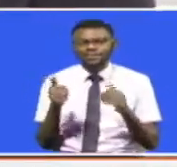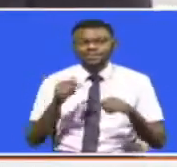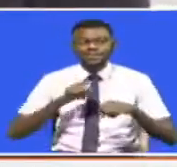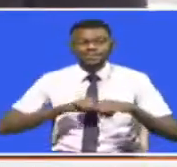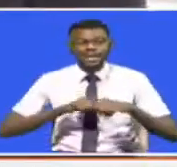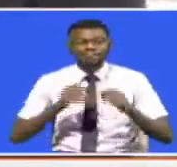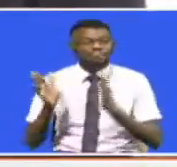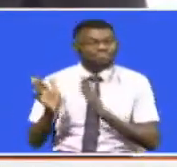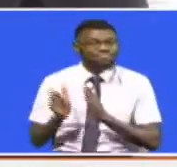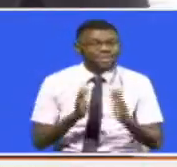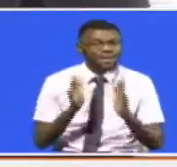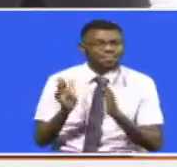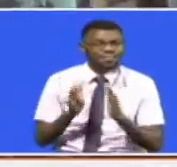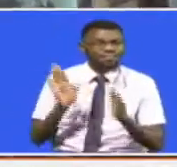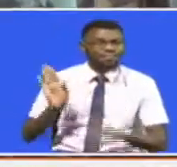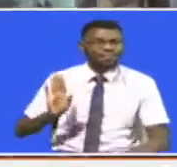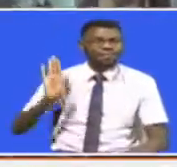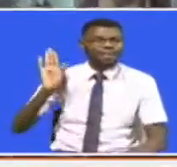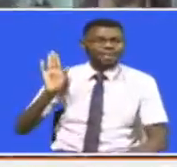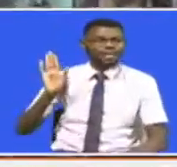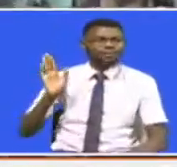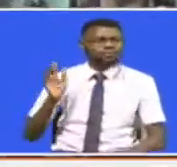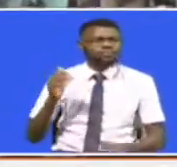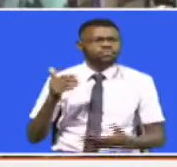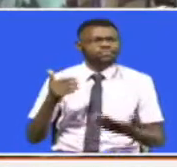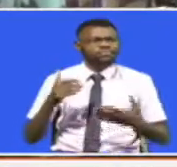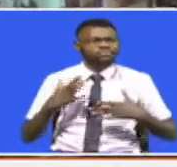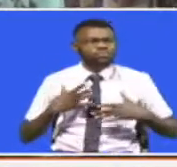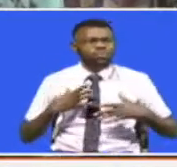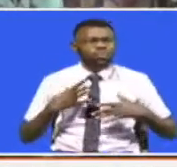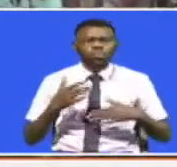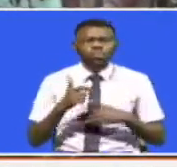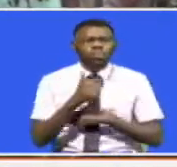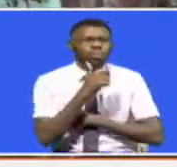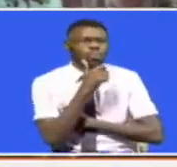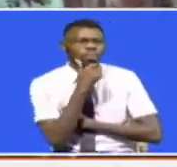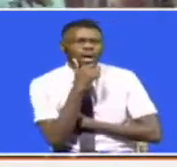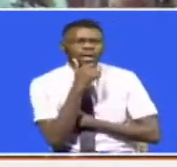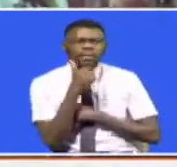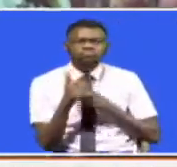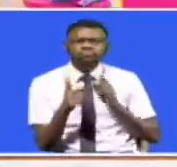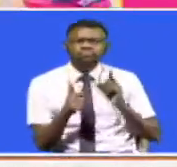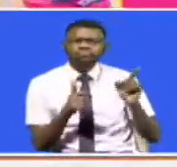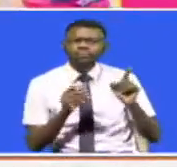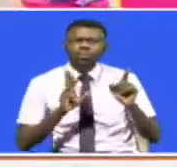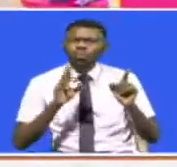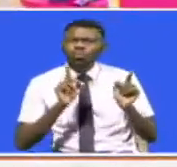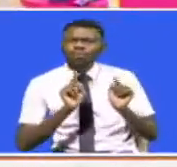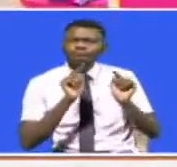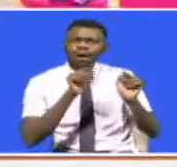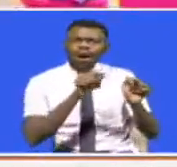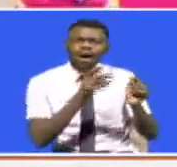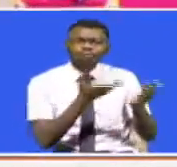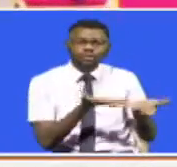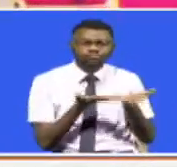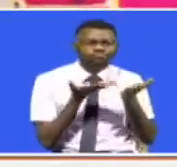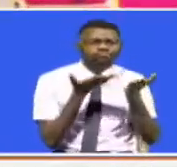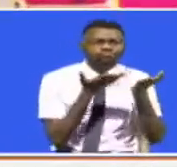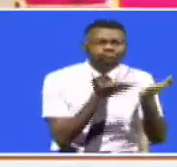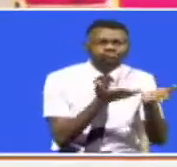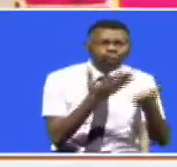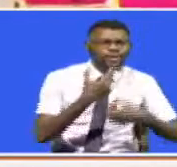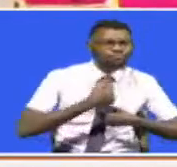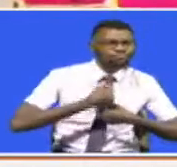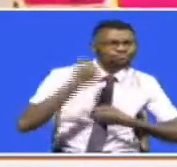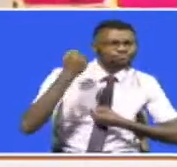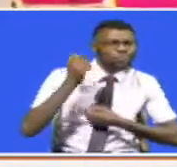commander-in-chief, questions lingered on whether the then outgoing President Uhuru Kenyatta would be present to hand over the instrument of power,